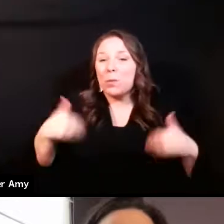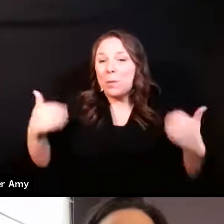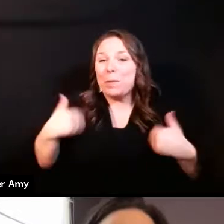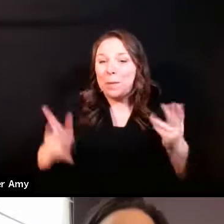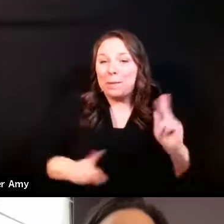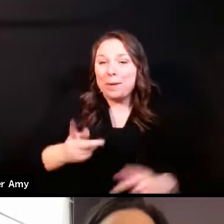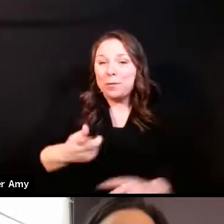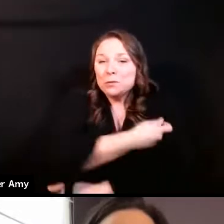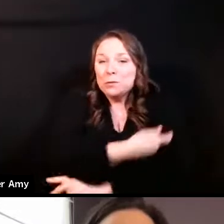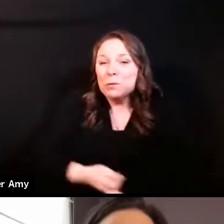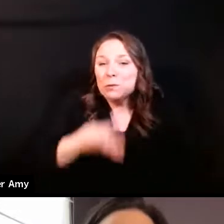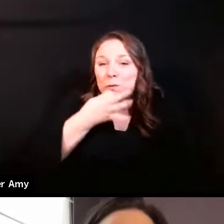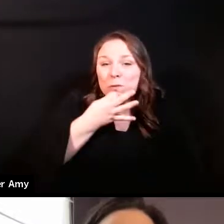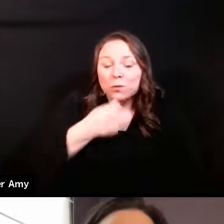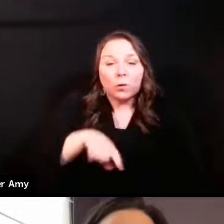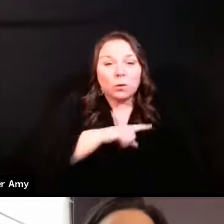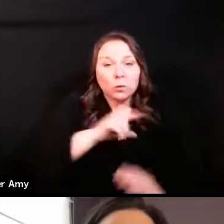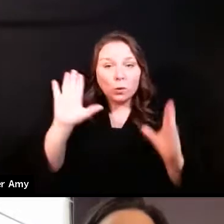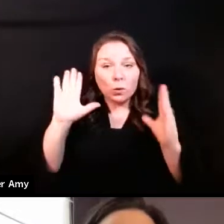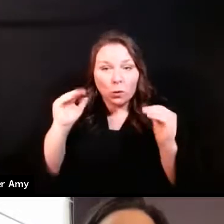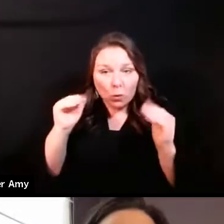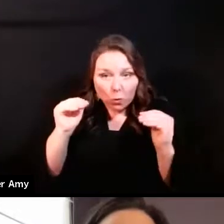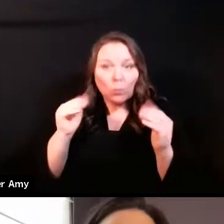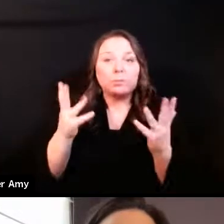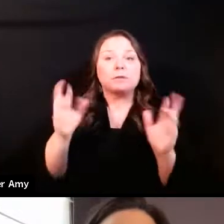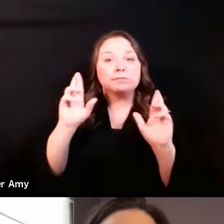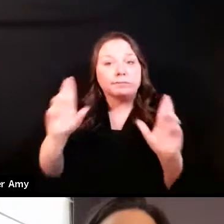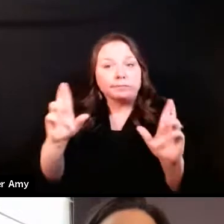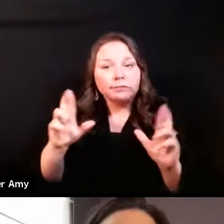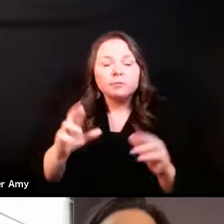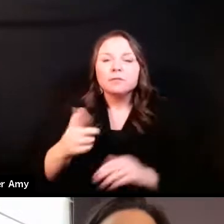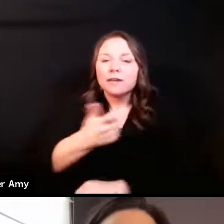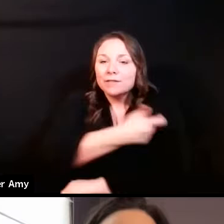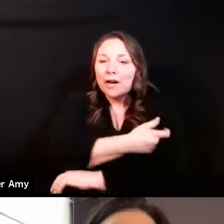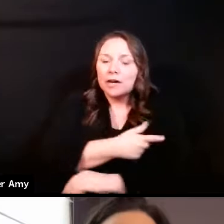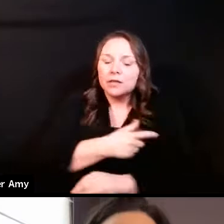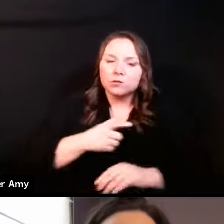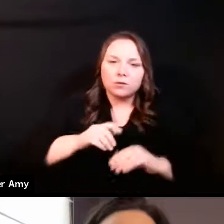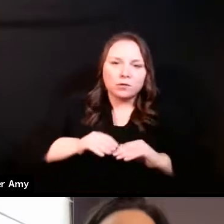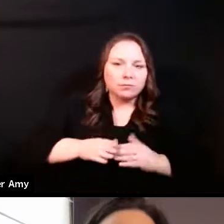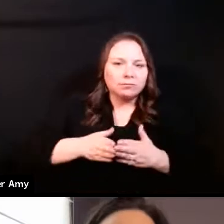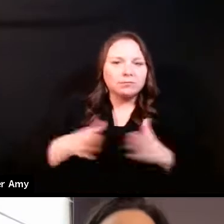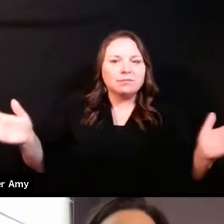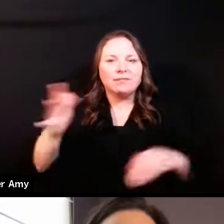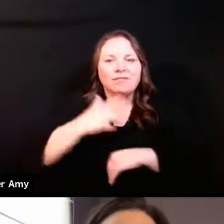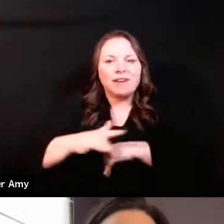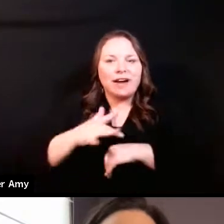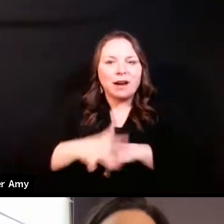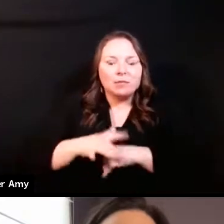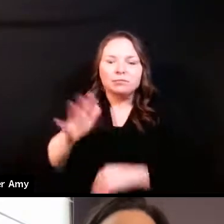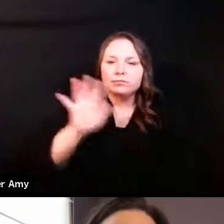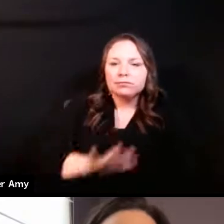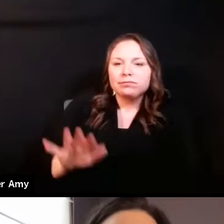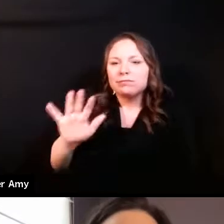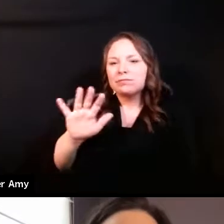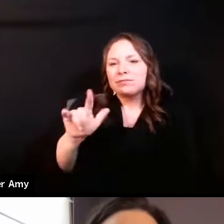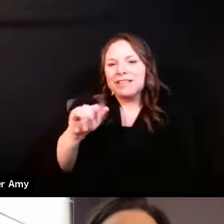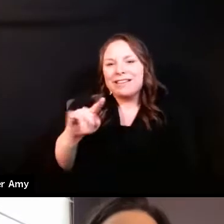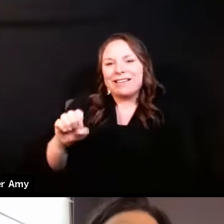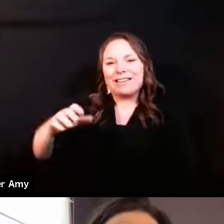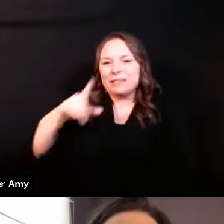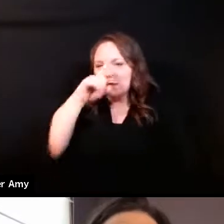vaccinated. And we're really hoping that vaccines will be widely available within the United States by about late